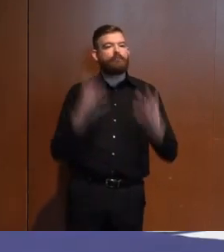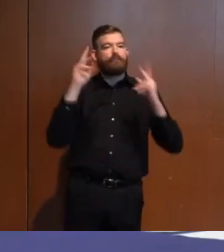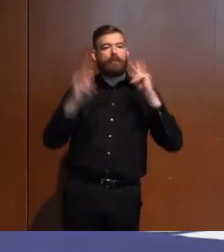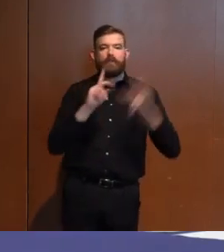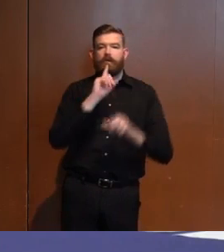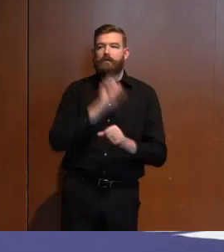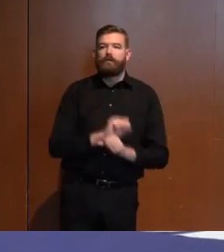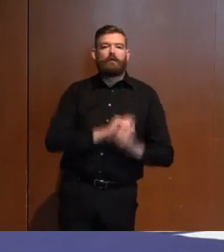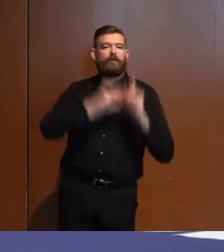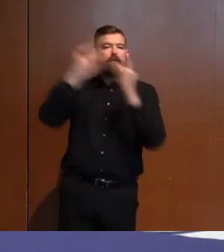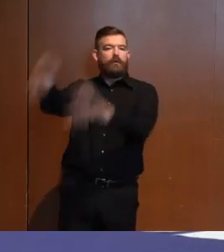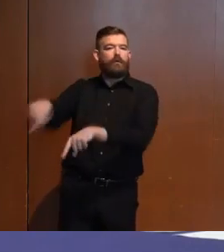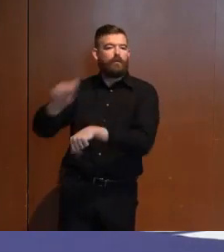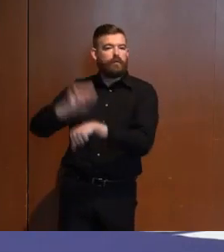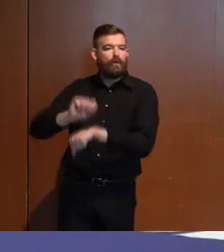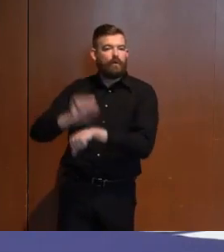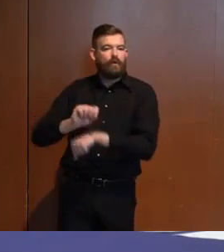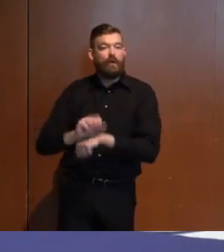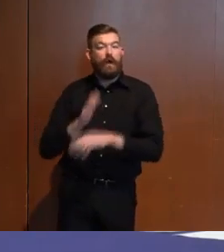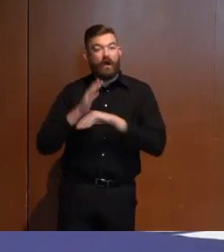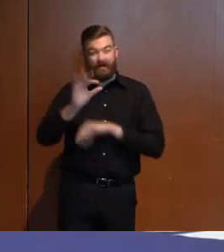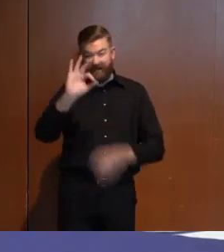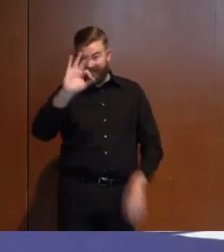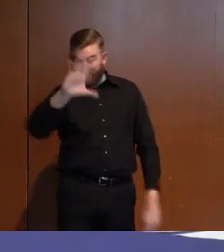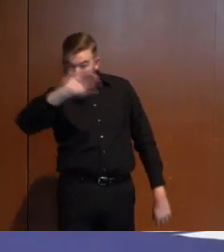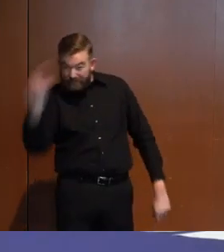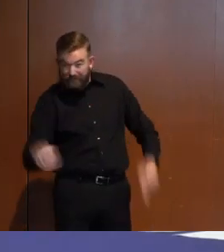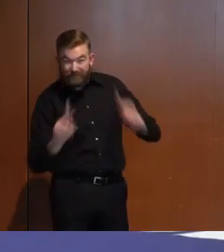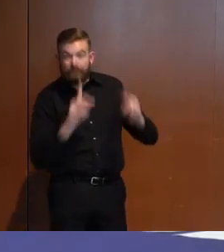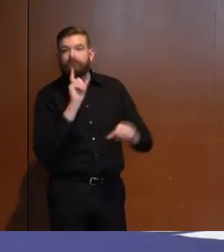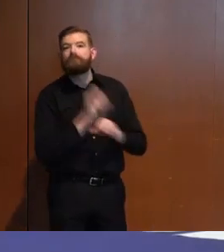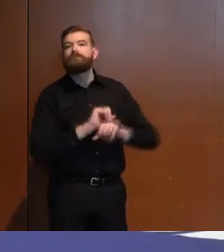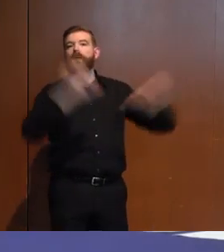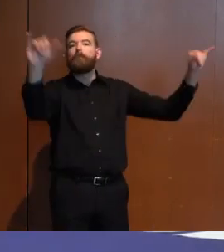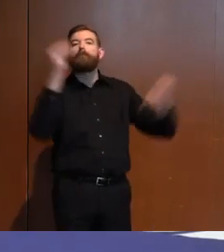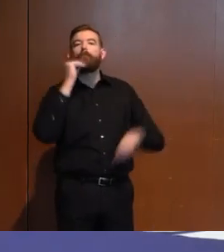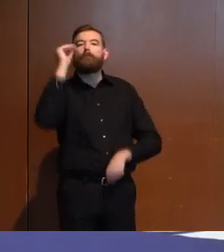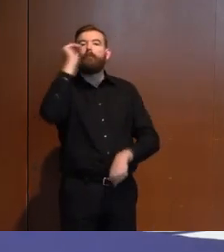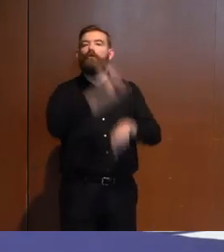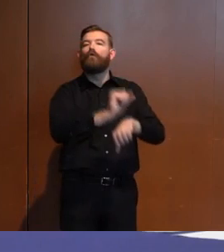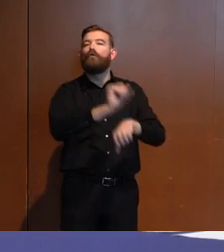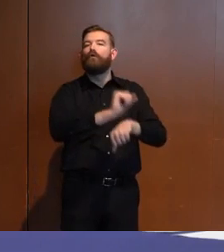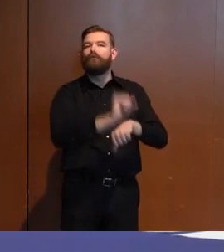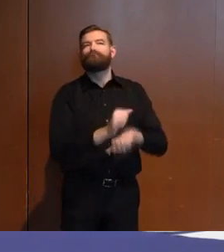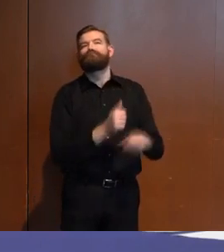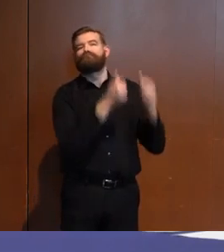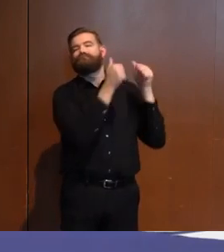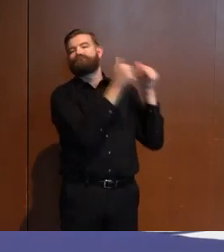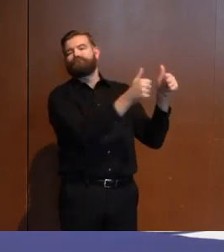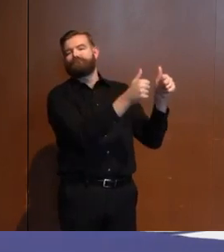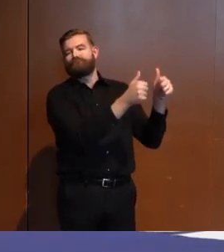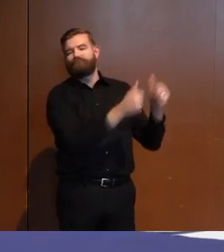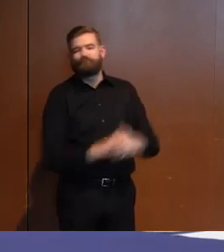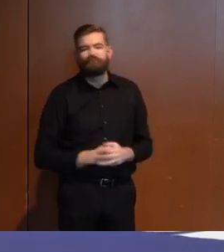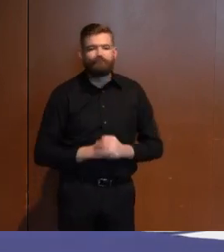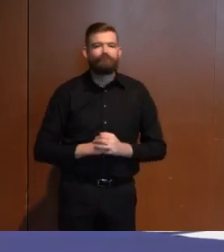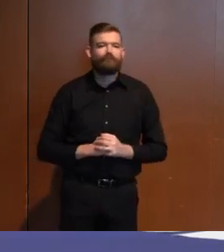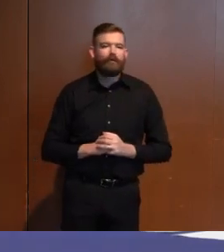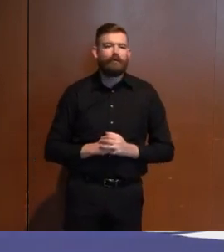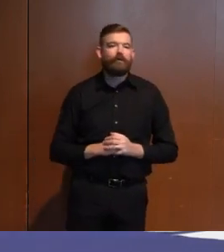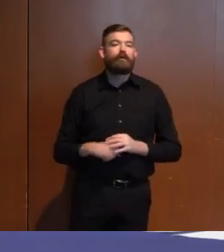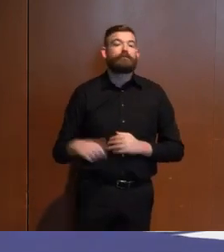home. So we're in the broad definition of Metro New York. We're living it.